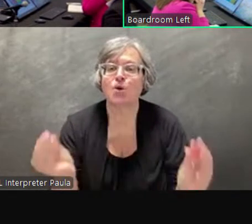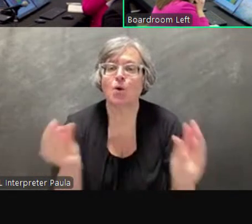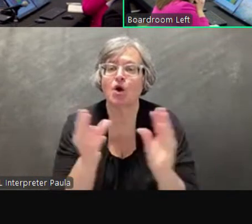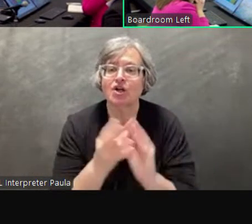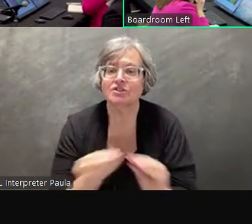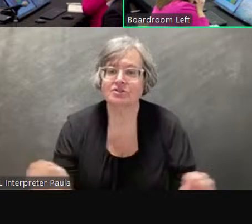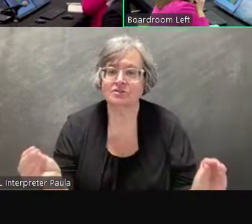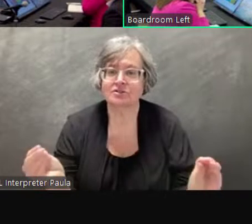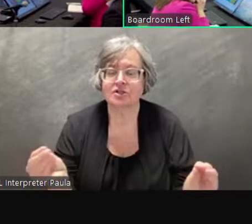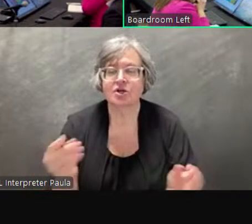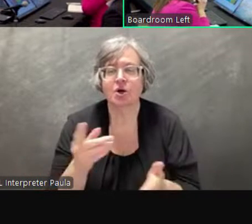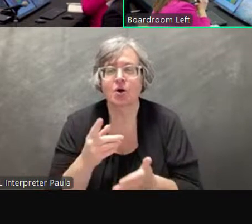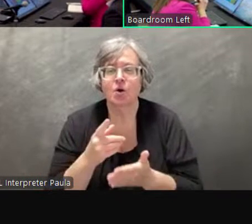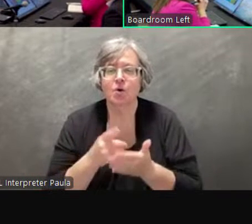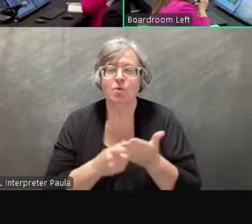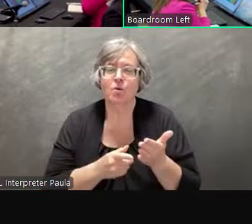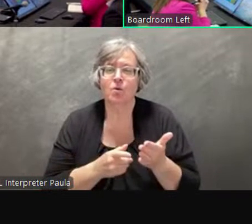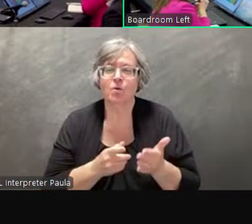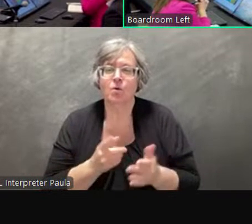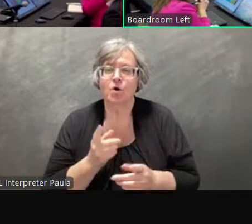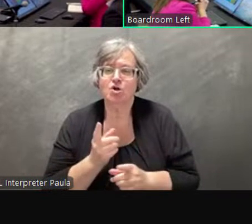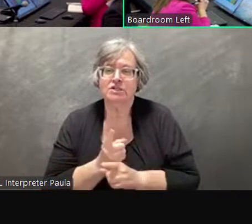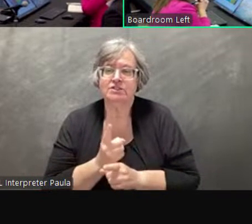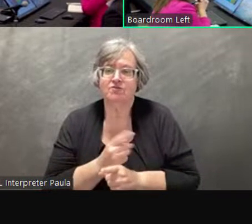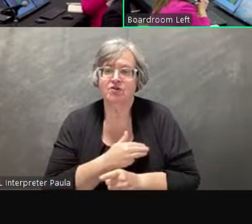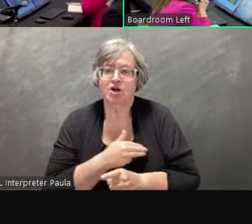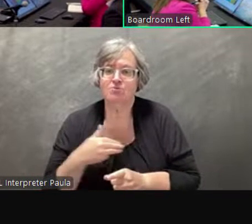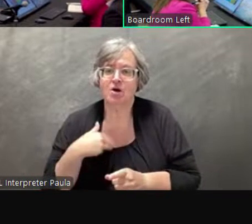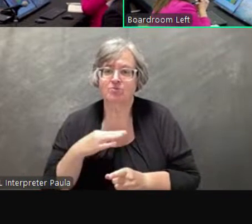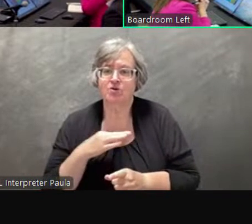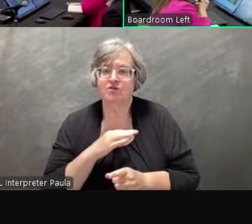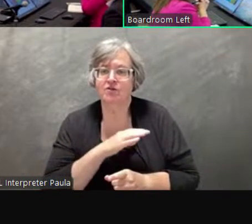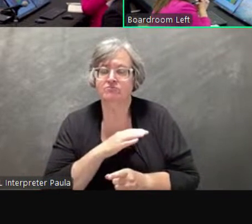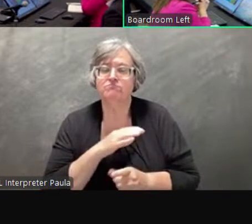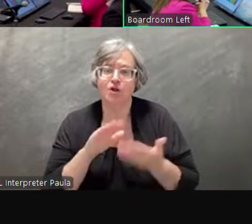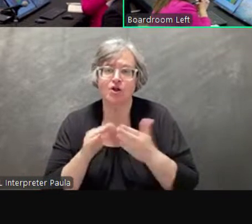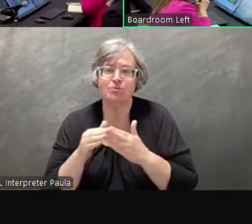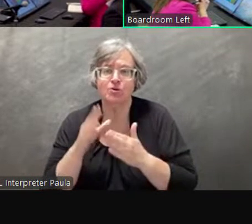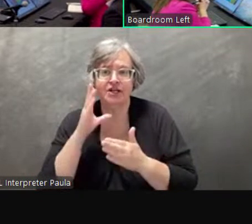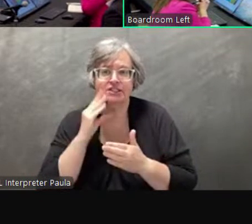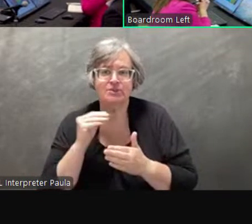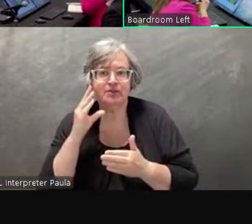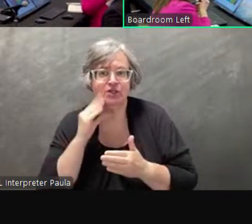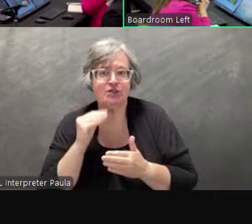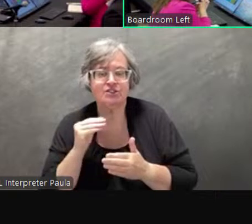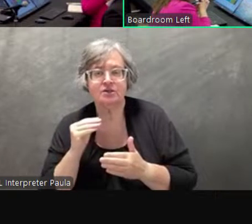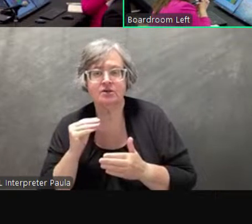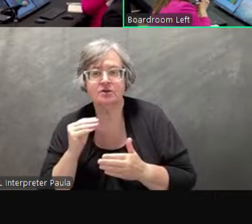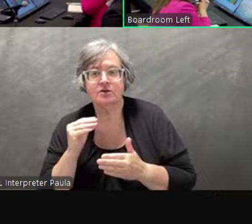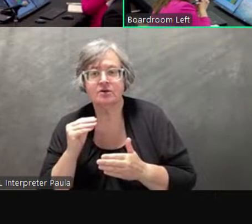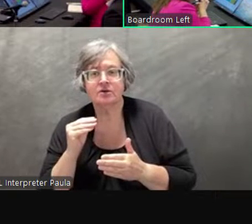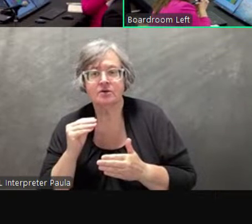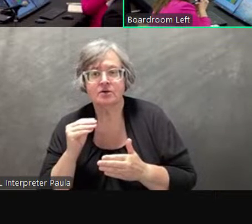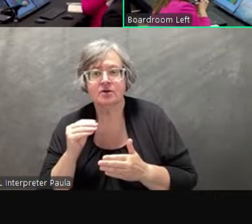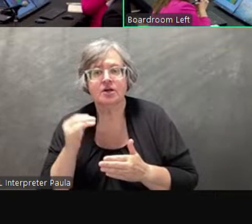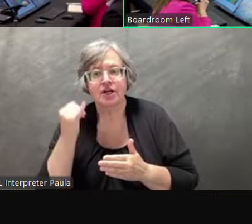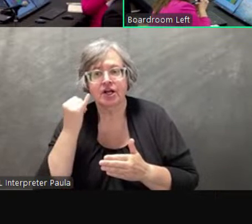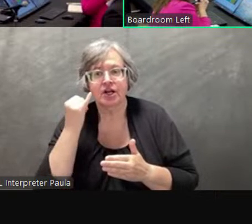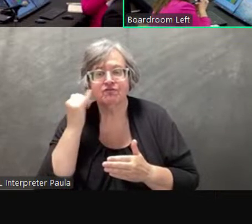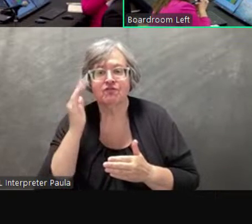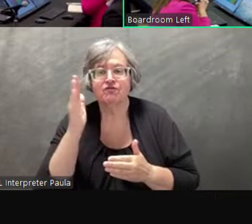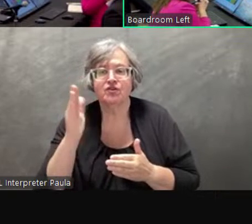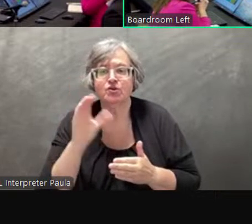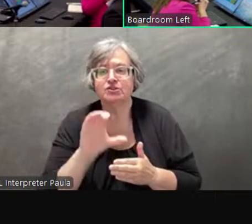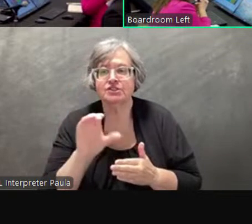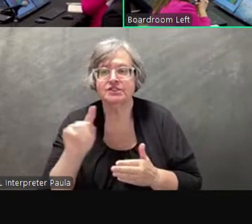typical, member of the community can experience in a future vision of public transportation that